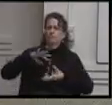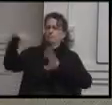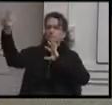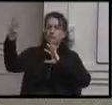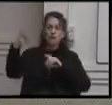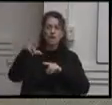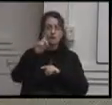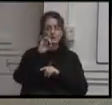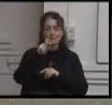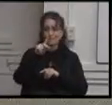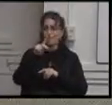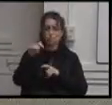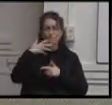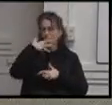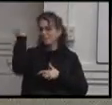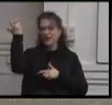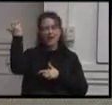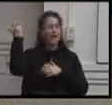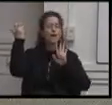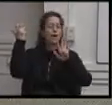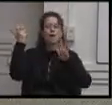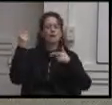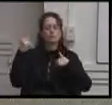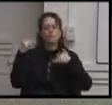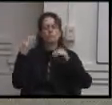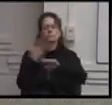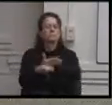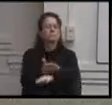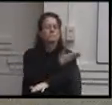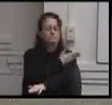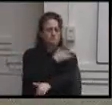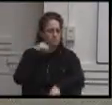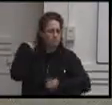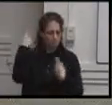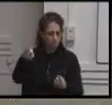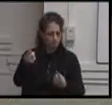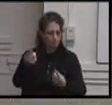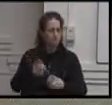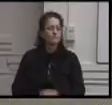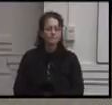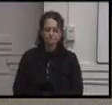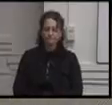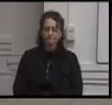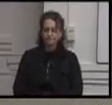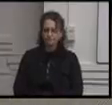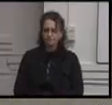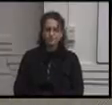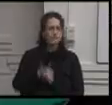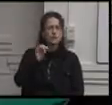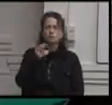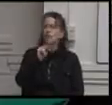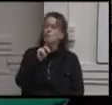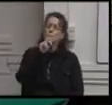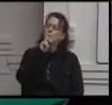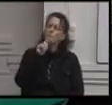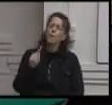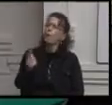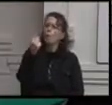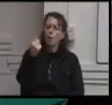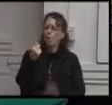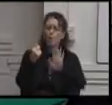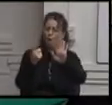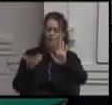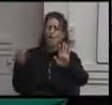a healthy relationship, with the organization. Yeah. And again, that's why, I didn't mean any disrespect, but I've been through